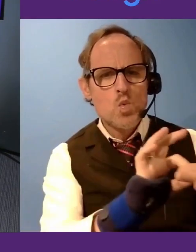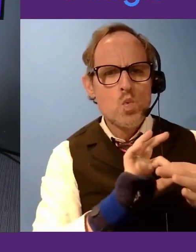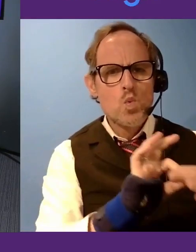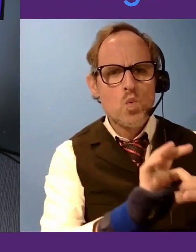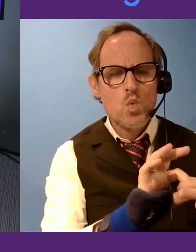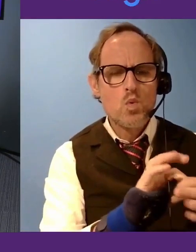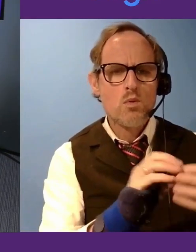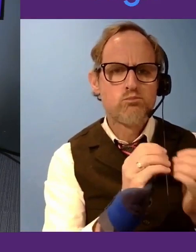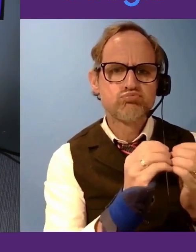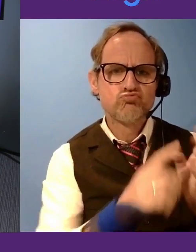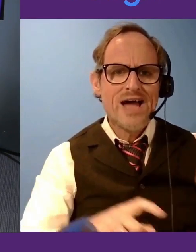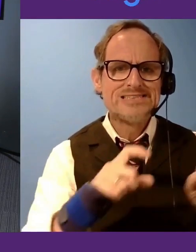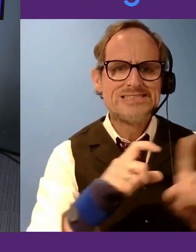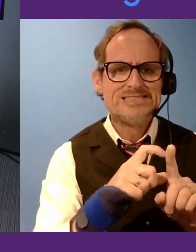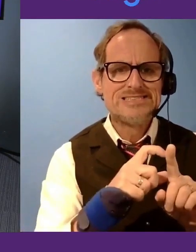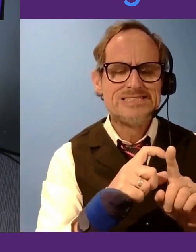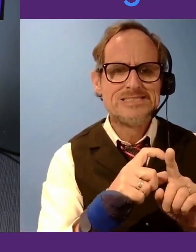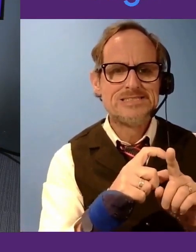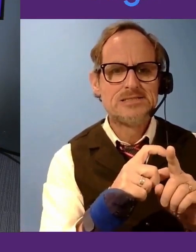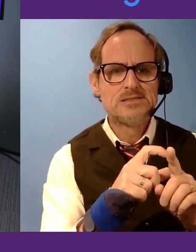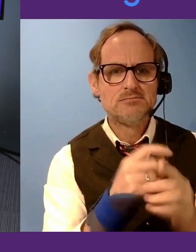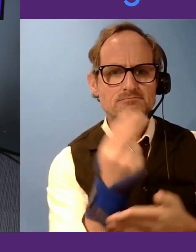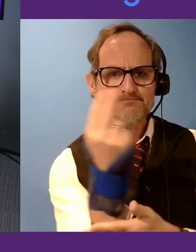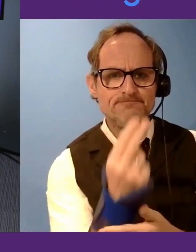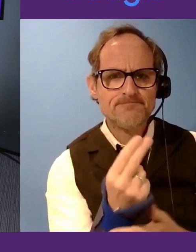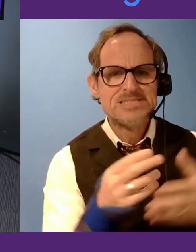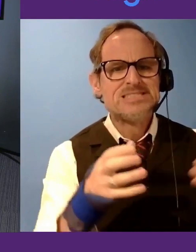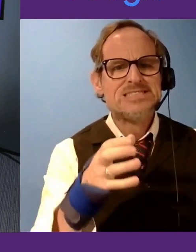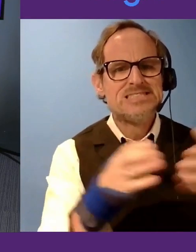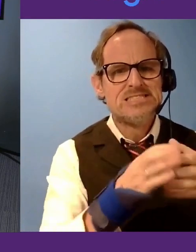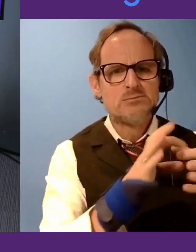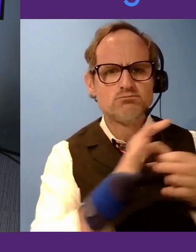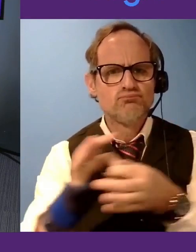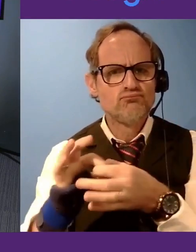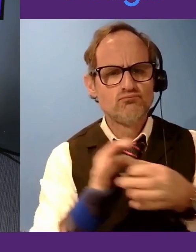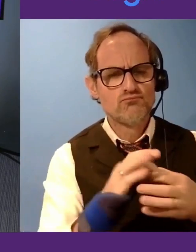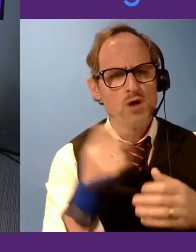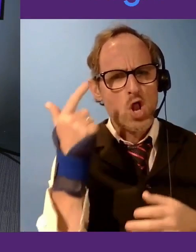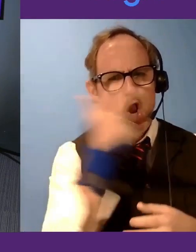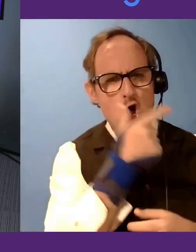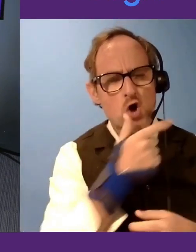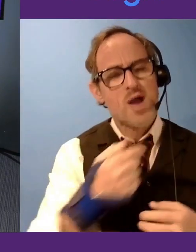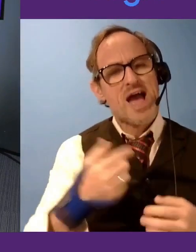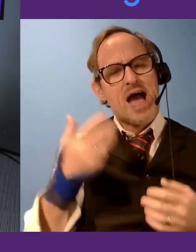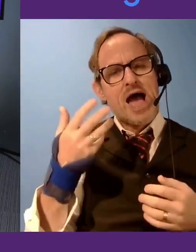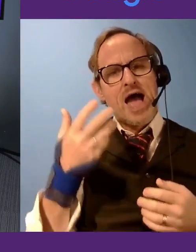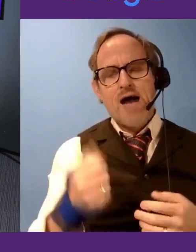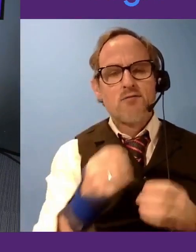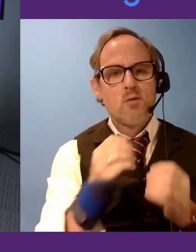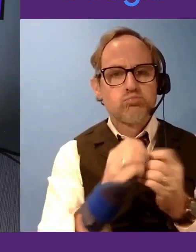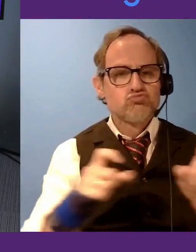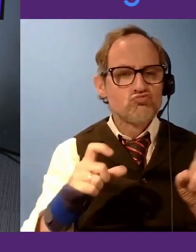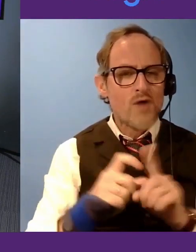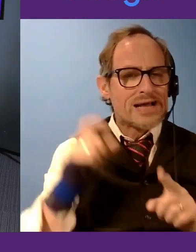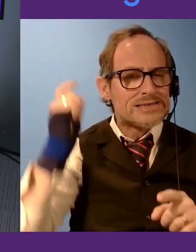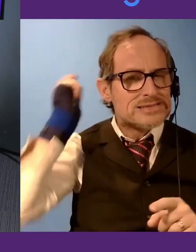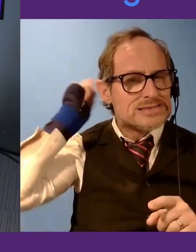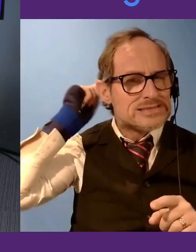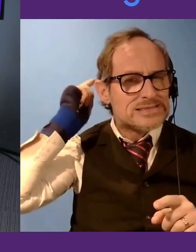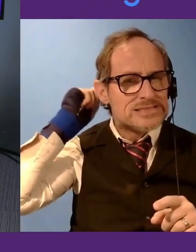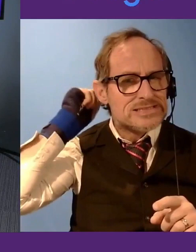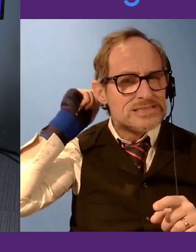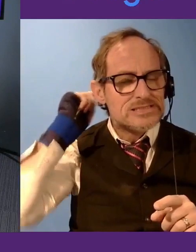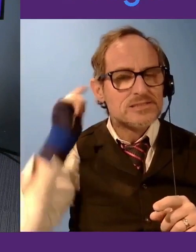We actually have quite a robust brand design portfolio and toolkits for everything we actually